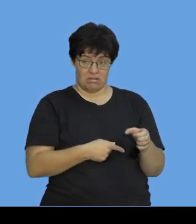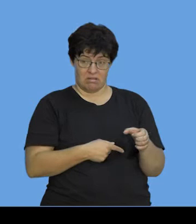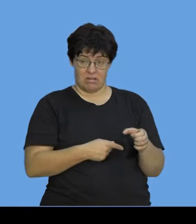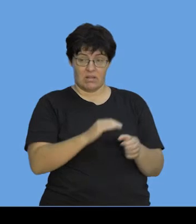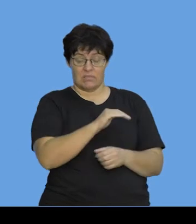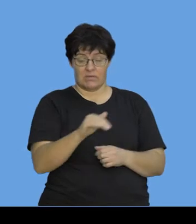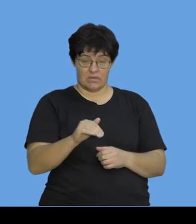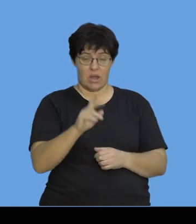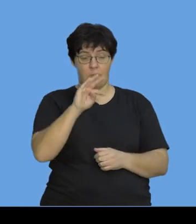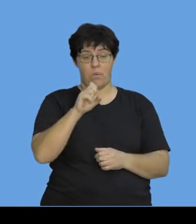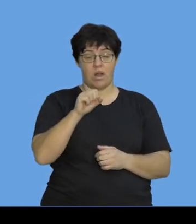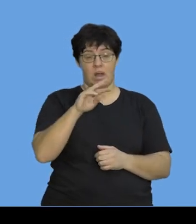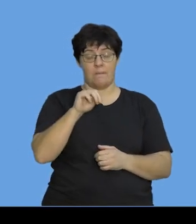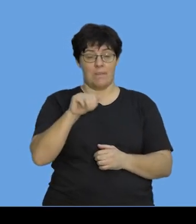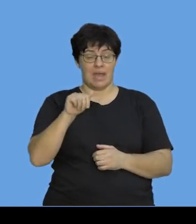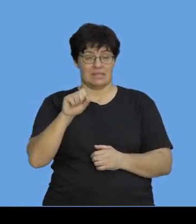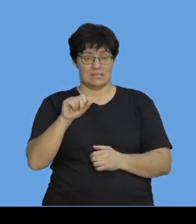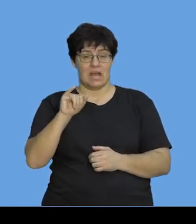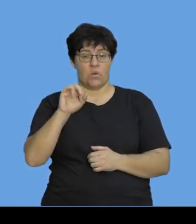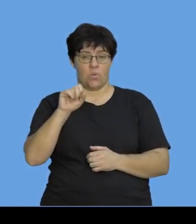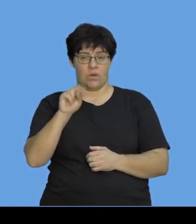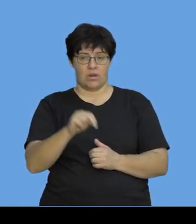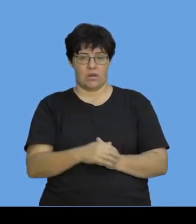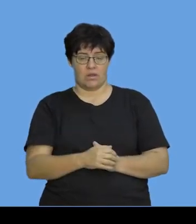by the molar mass of the iron.